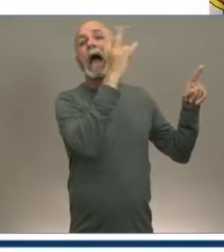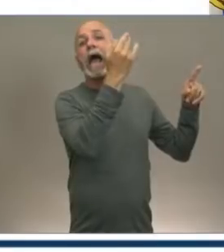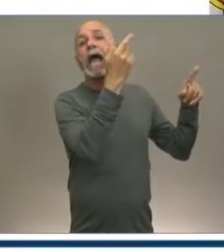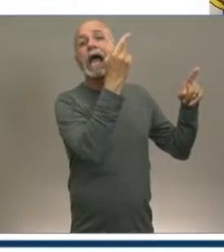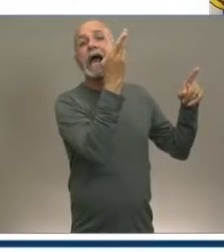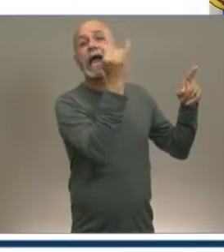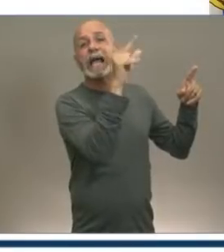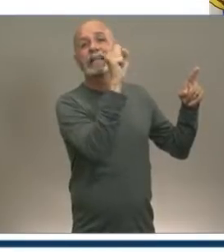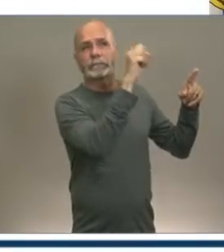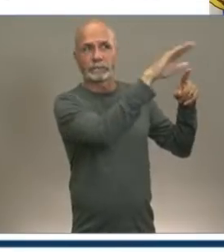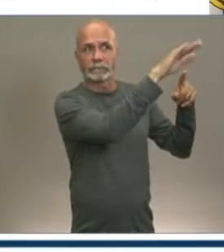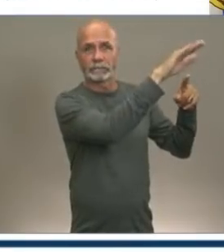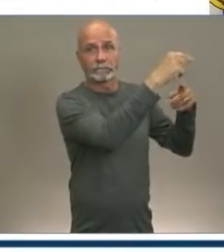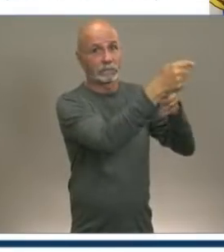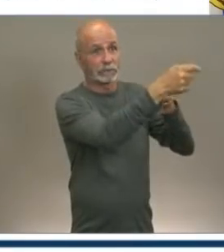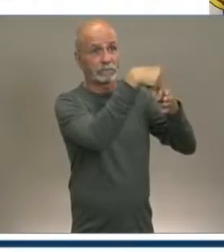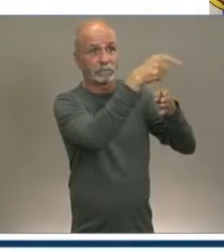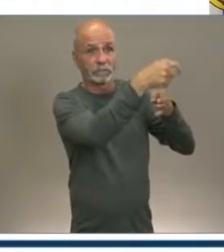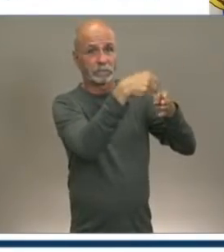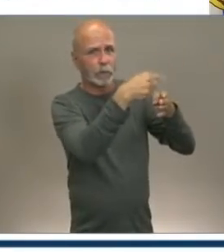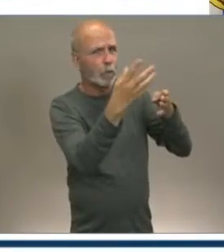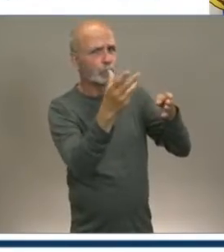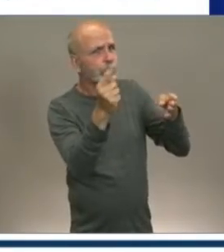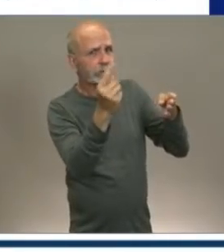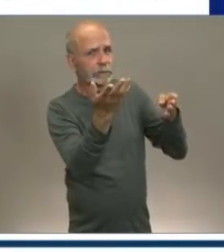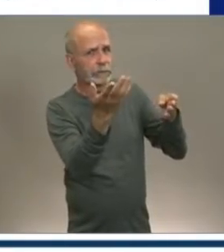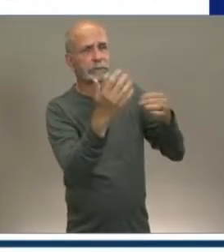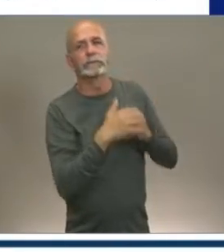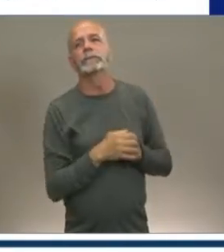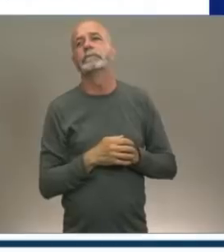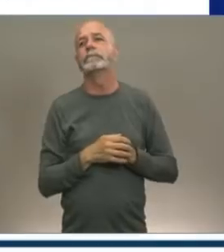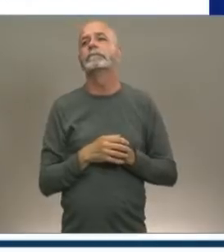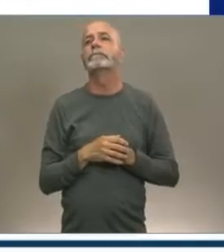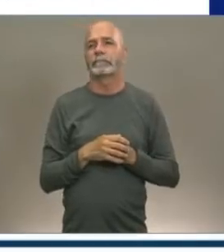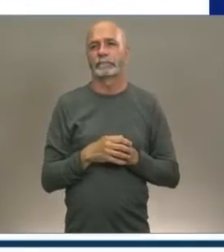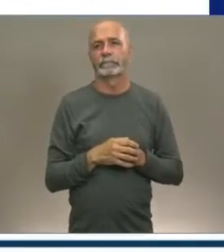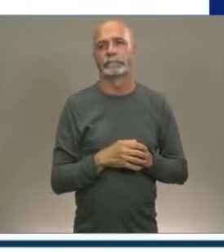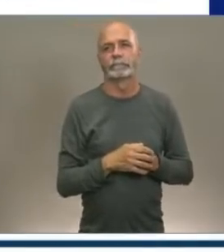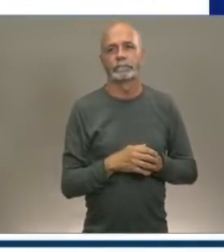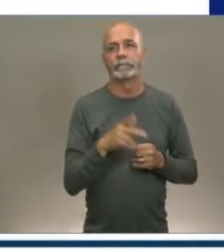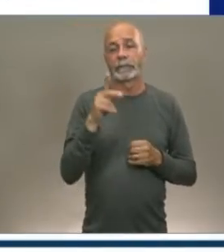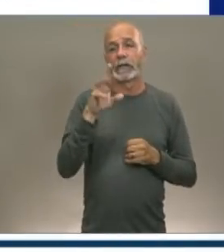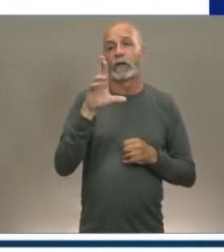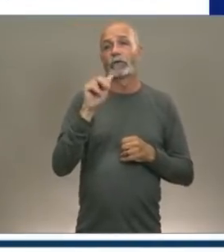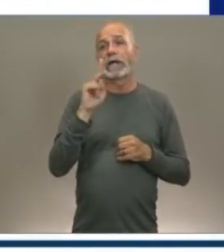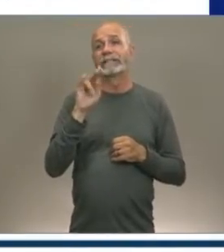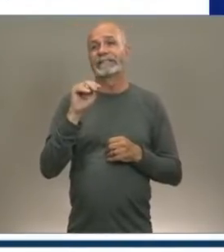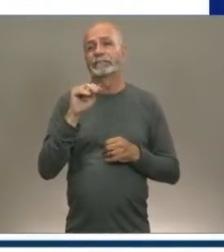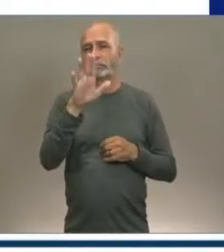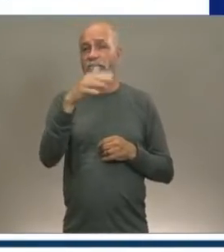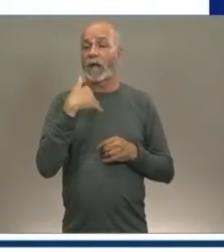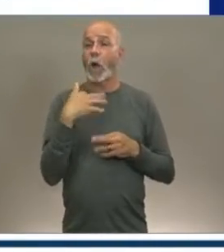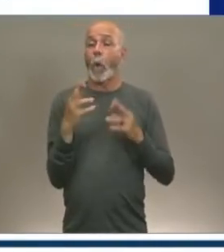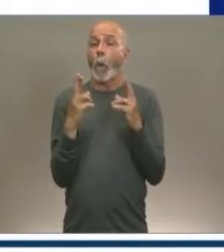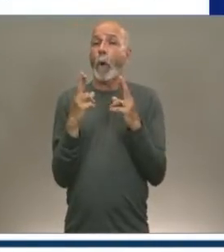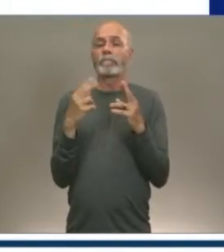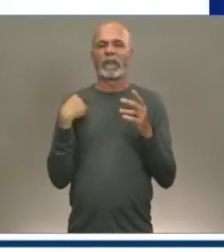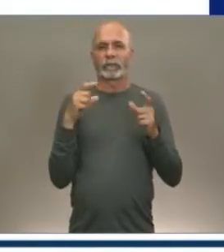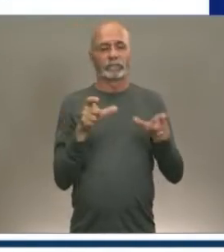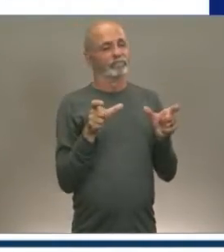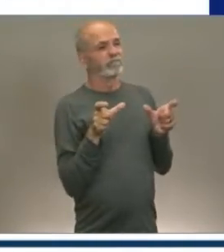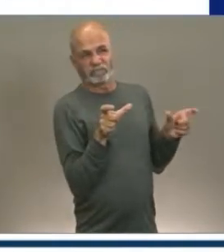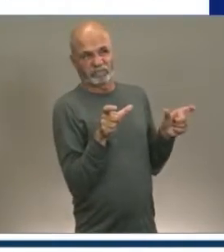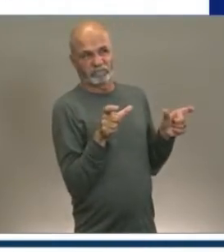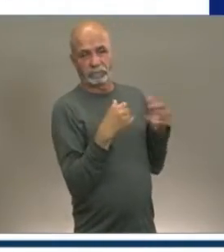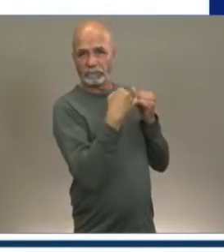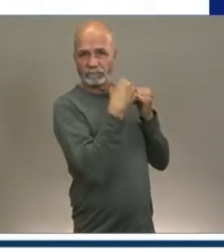remains safe? Well, I hope they have strong border control as they start to open up